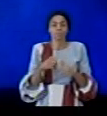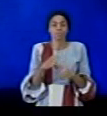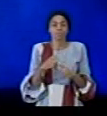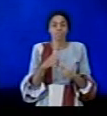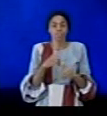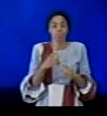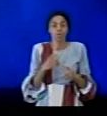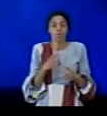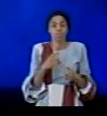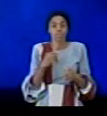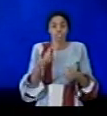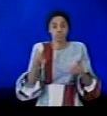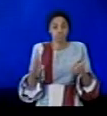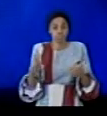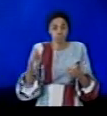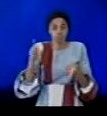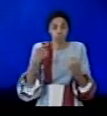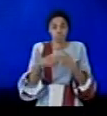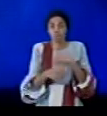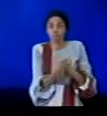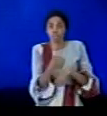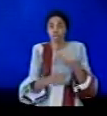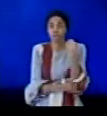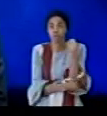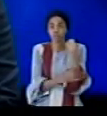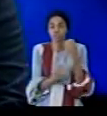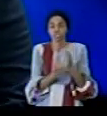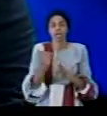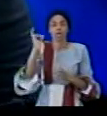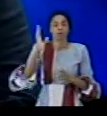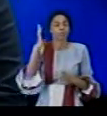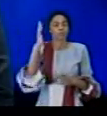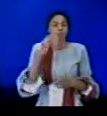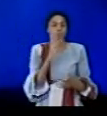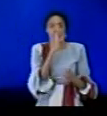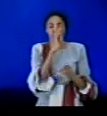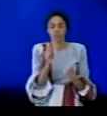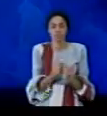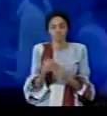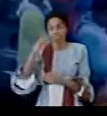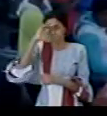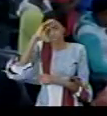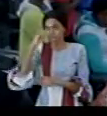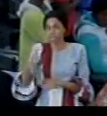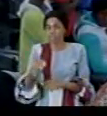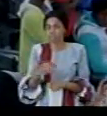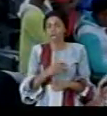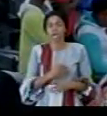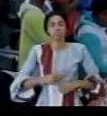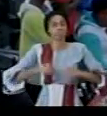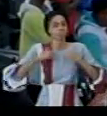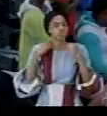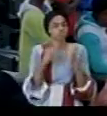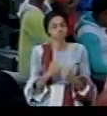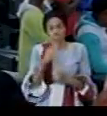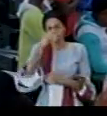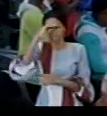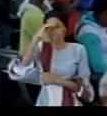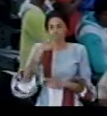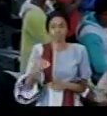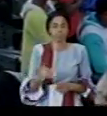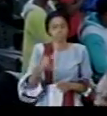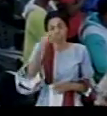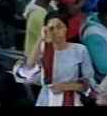from God will be upon his life. Let's pray for him. Pray for him that God will strengthen him,